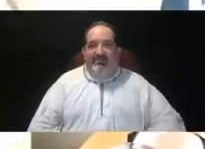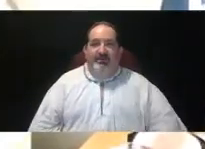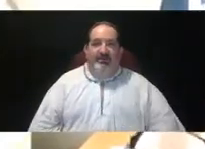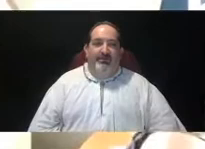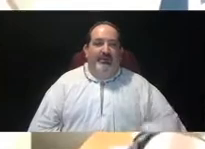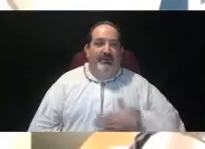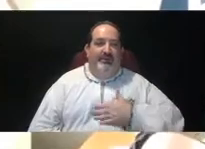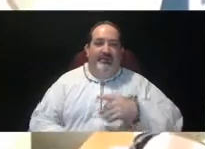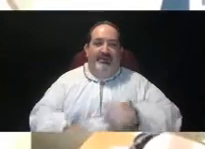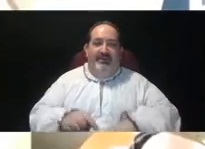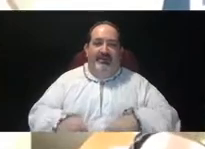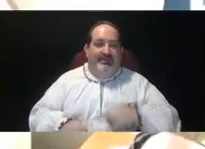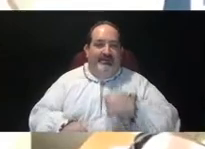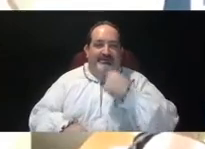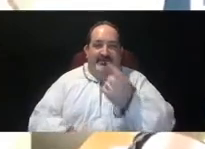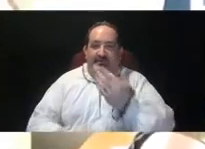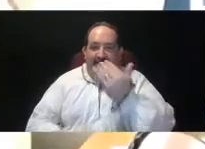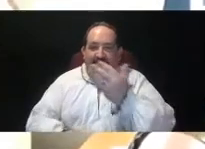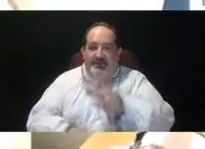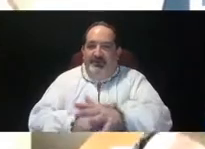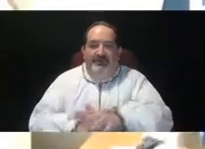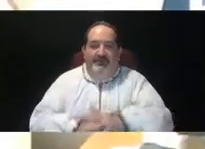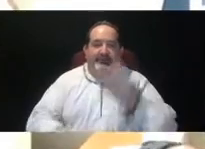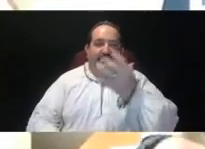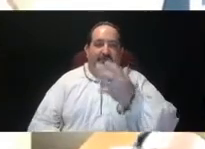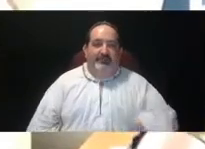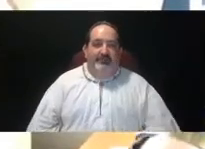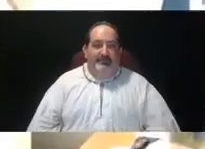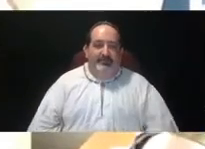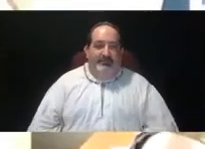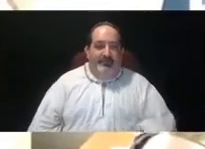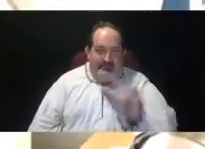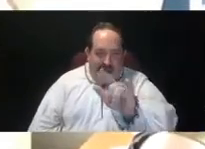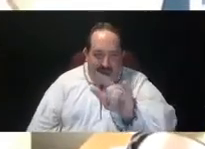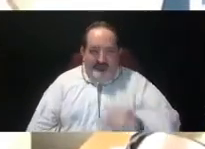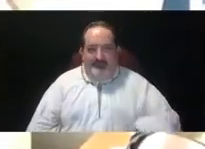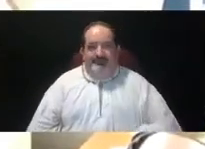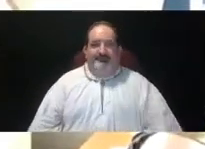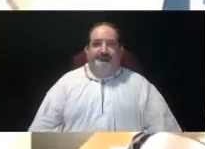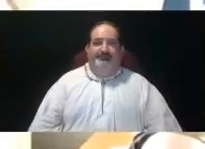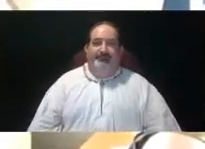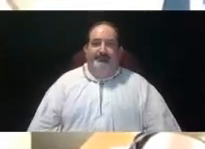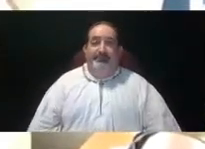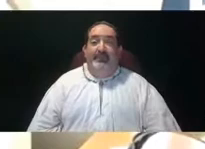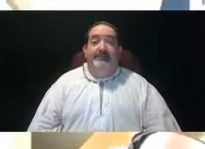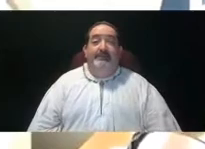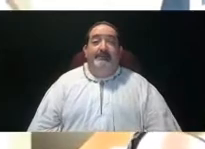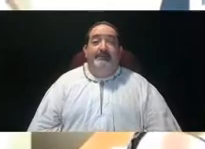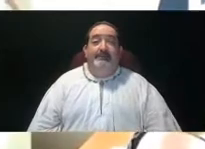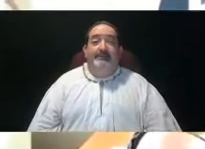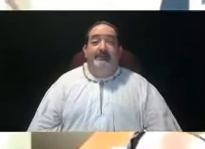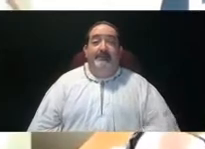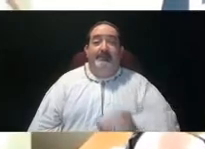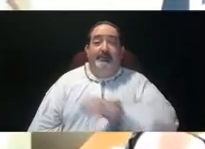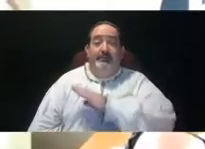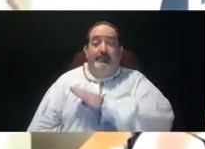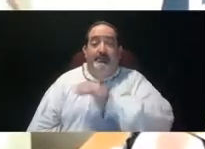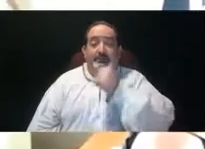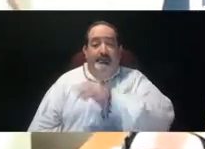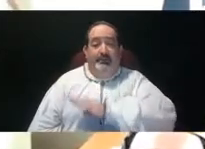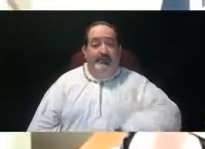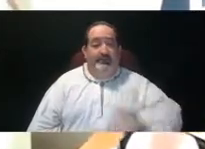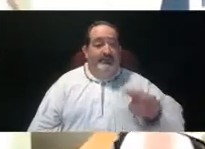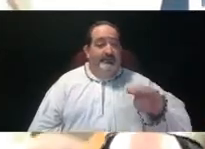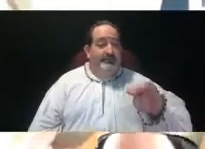I can't say thank you enough. I love you. And Baroness Megan,